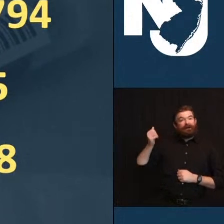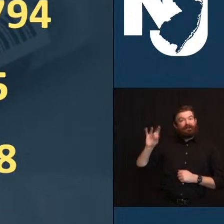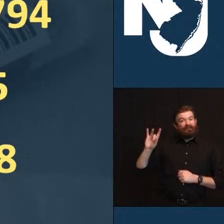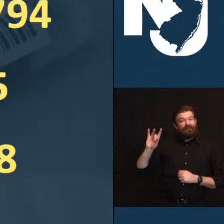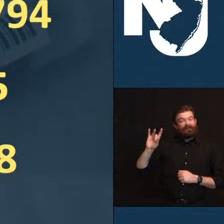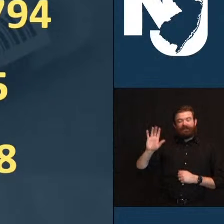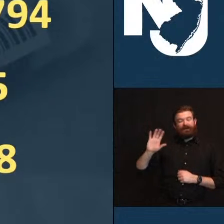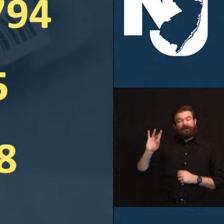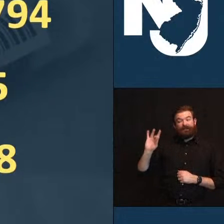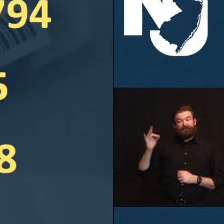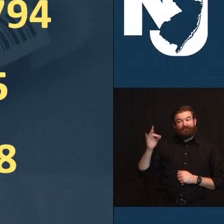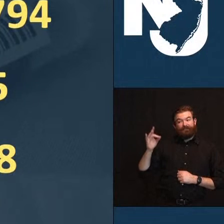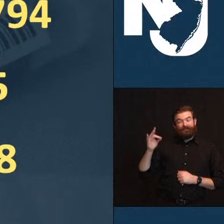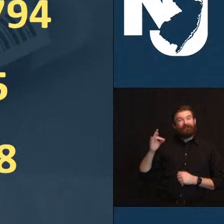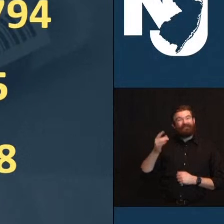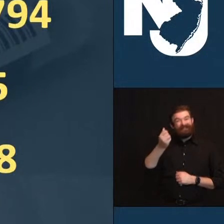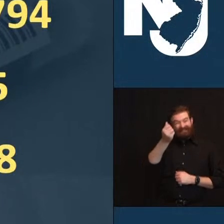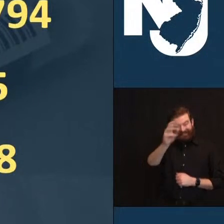9 months,